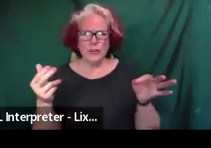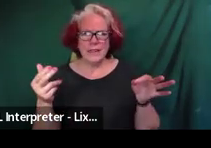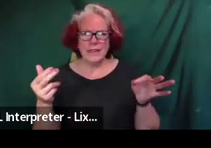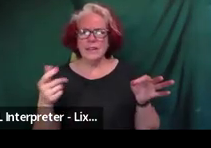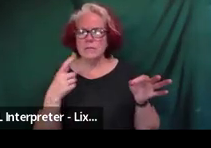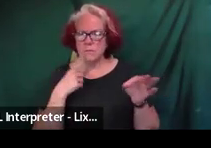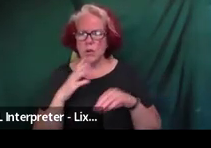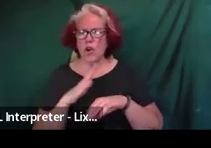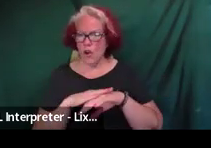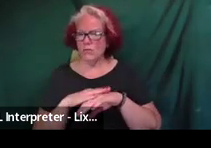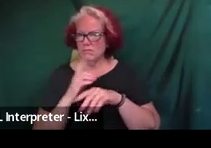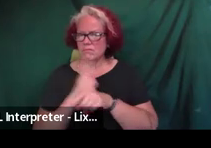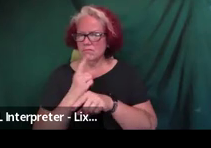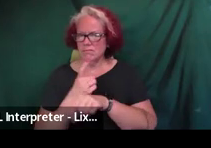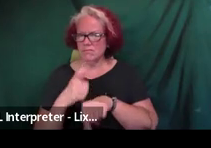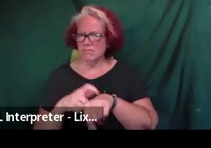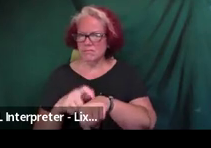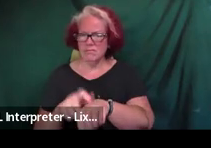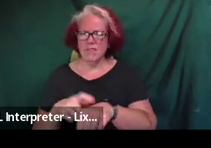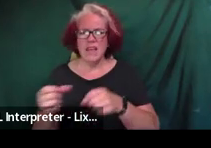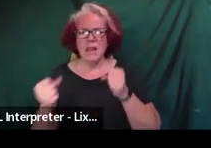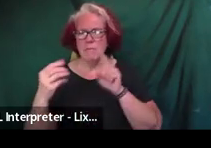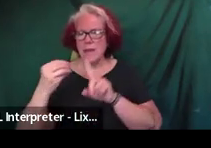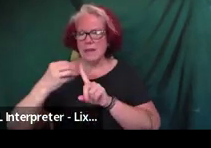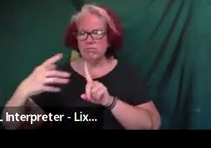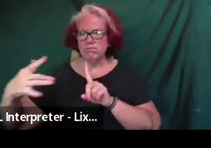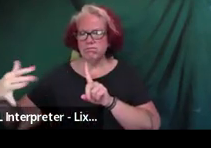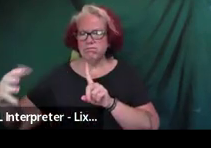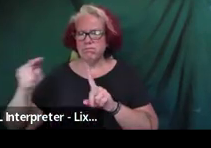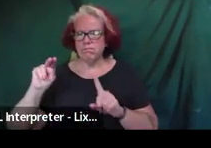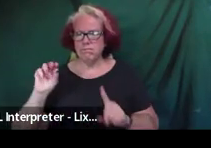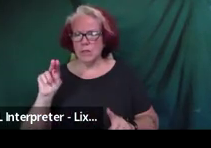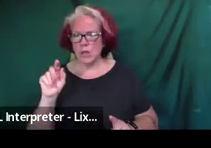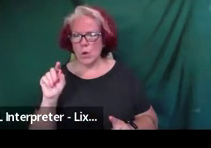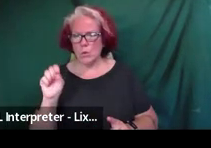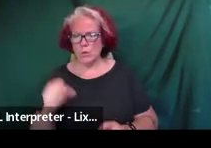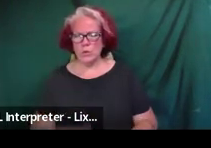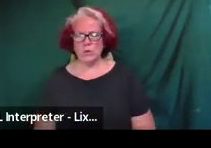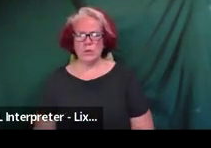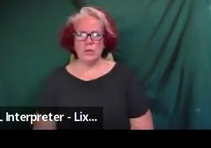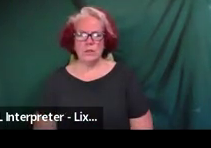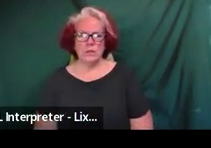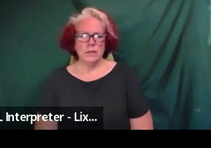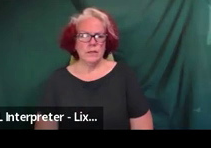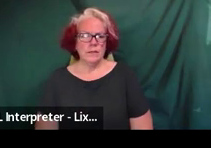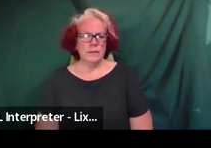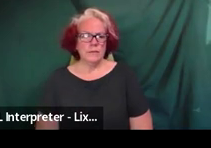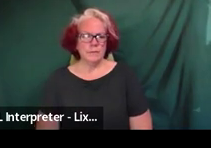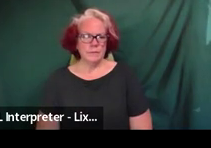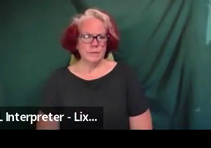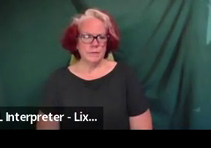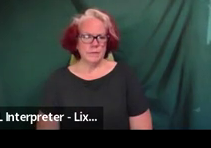on schedule. You will see that there are many notes that have been added into those areas as well.